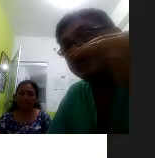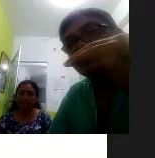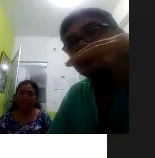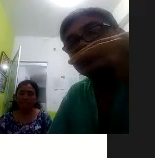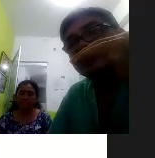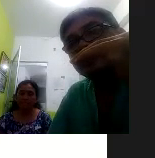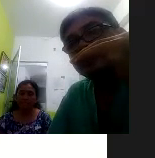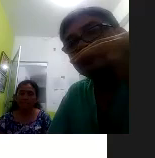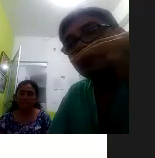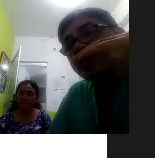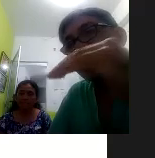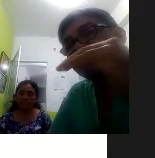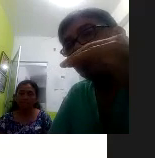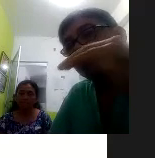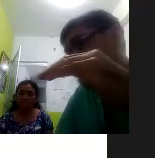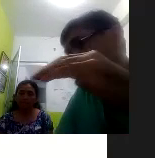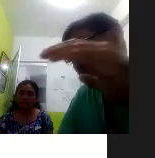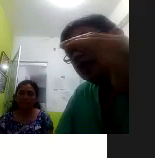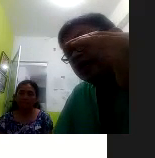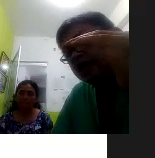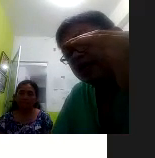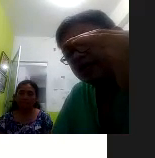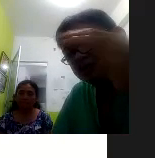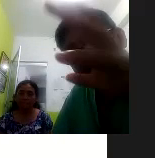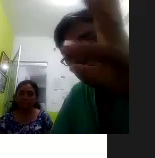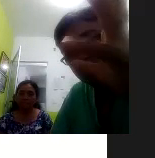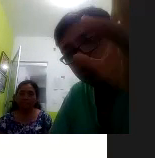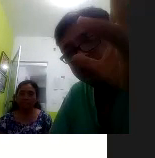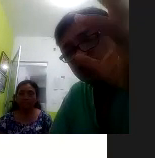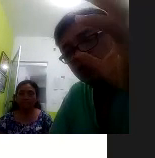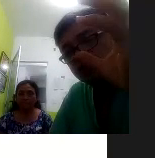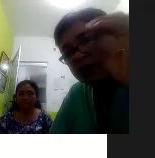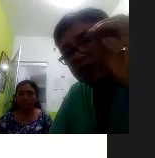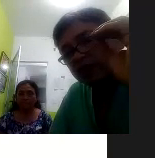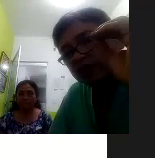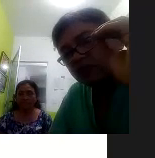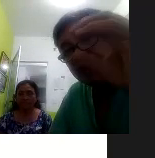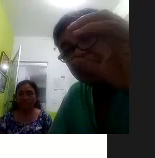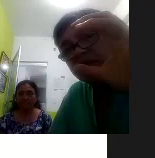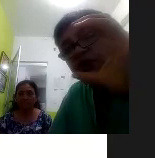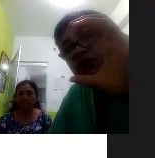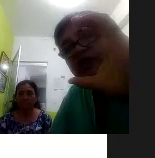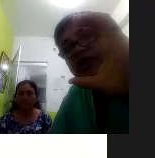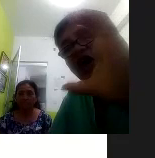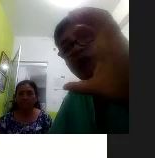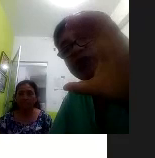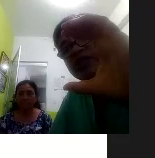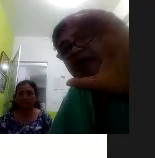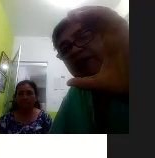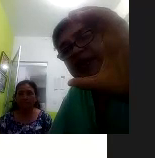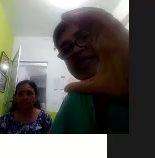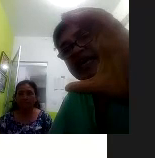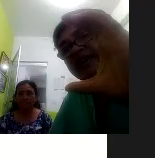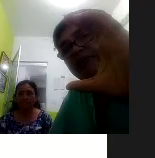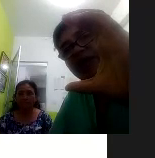very early. So we have also a couple of weeks ago somebody that come with